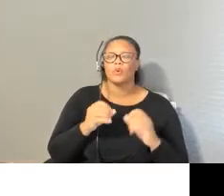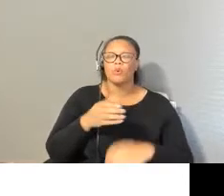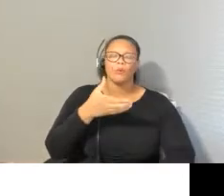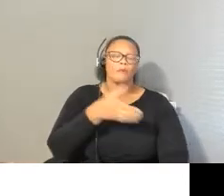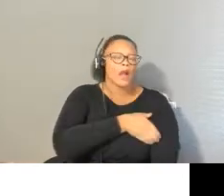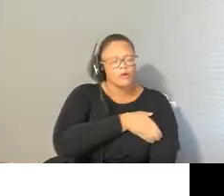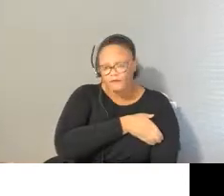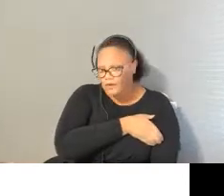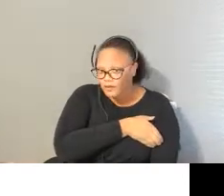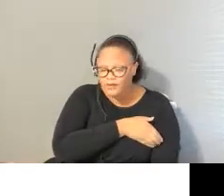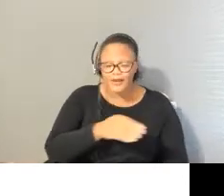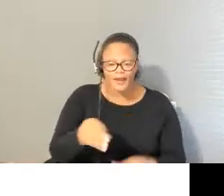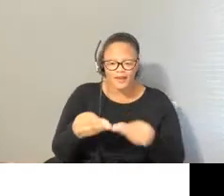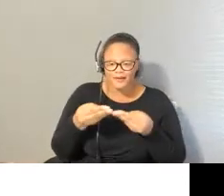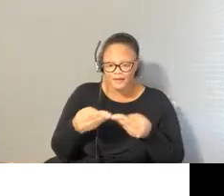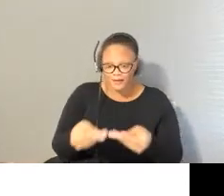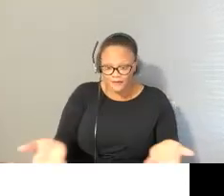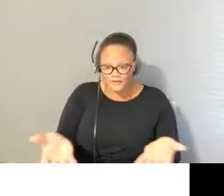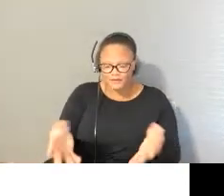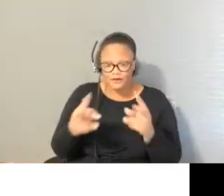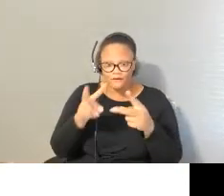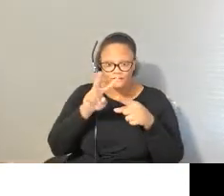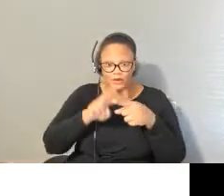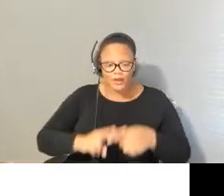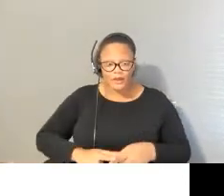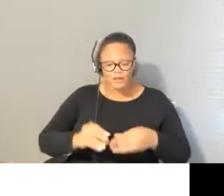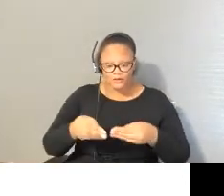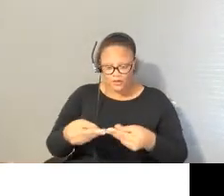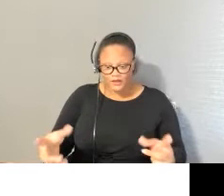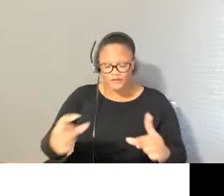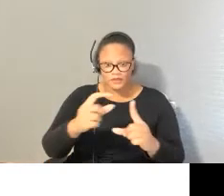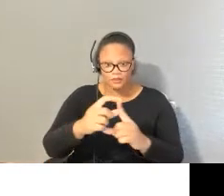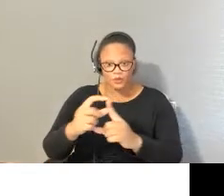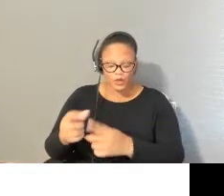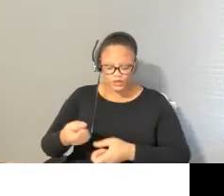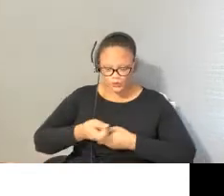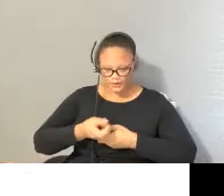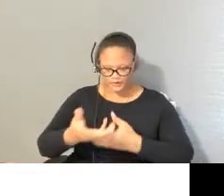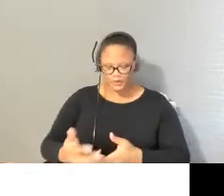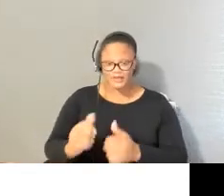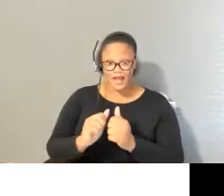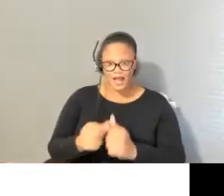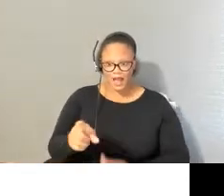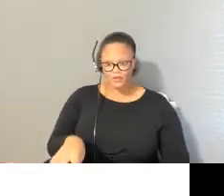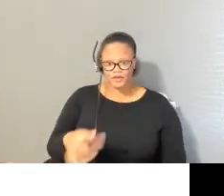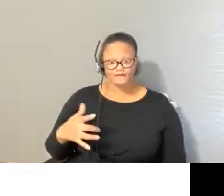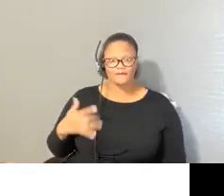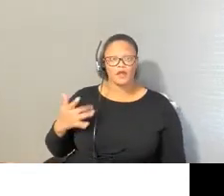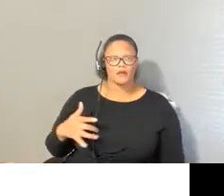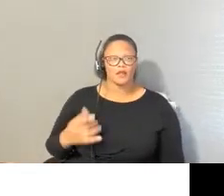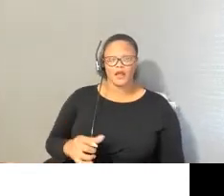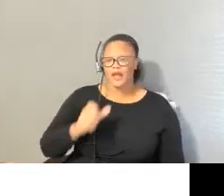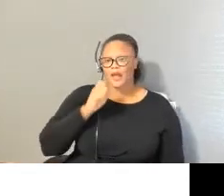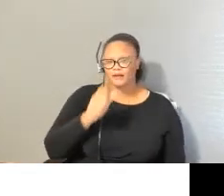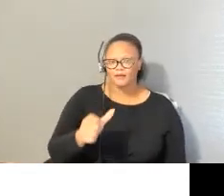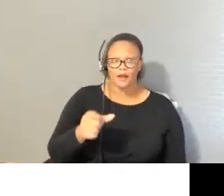It gives them vocabulary. It gives them words where they can express how they feel and not